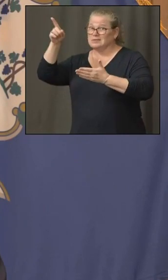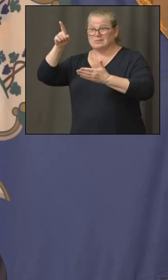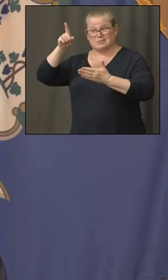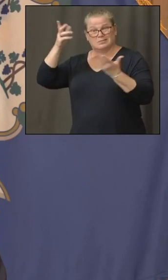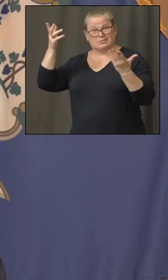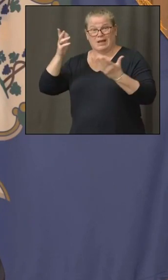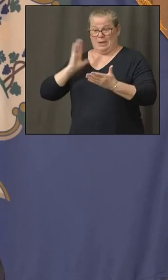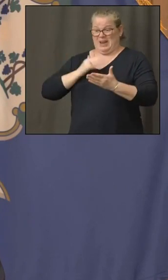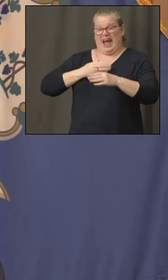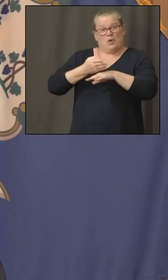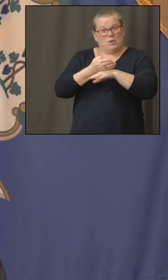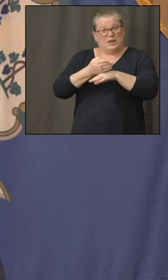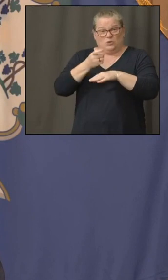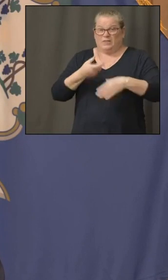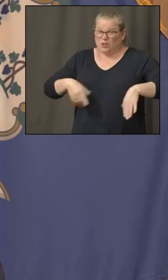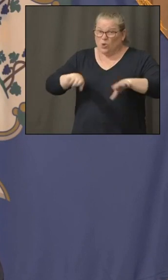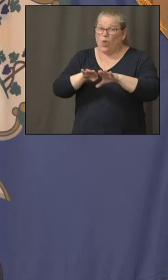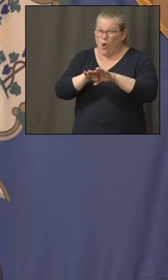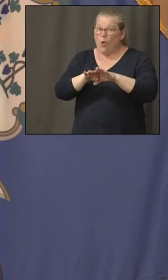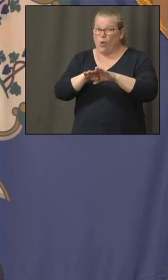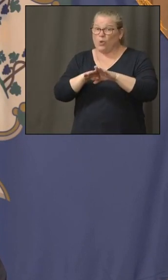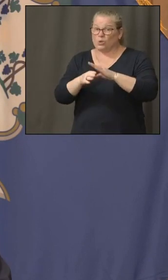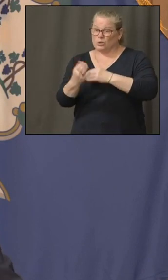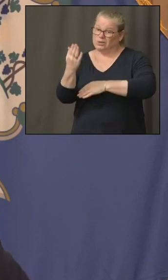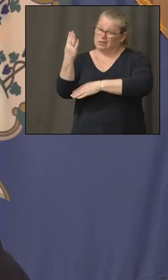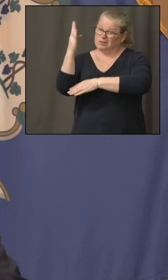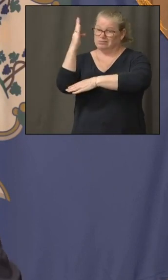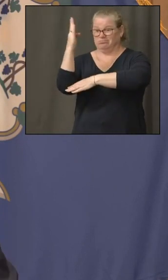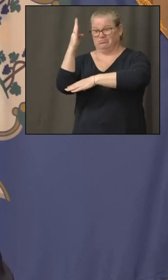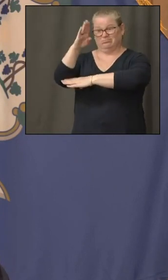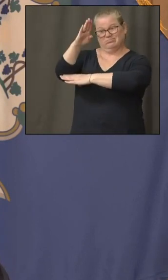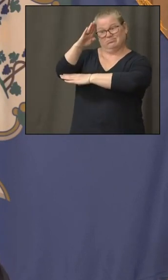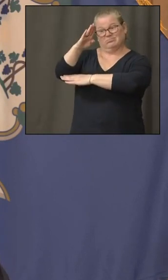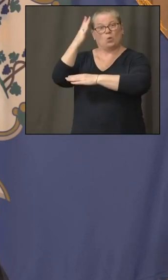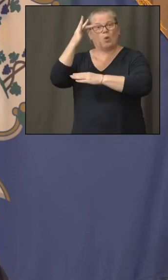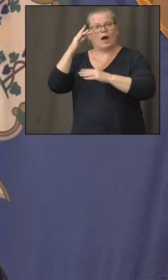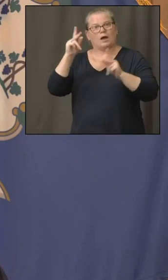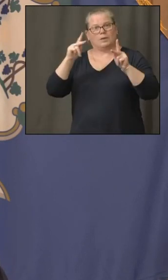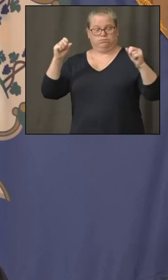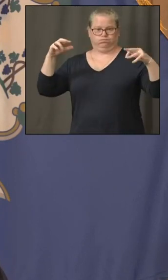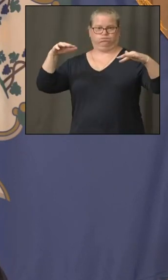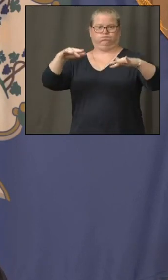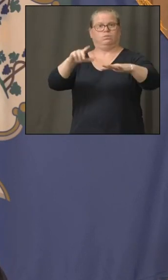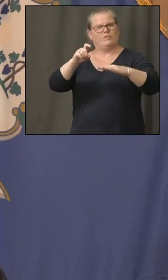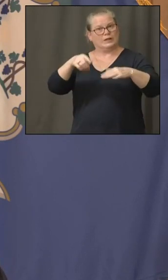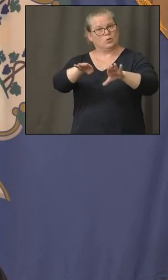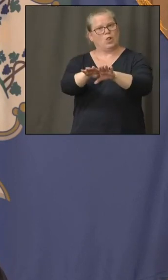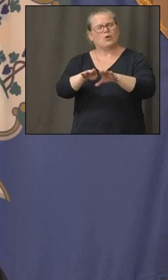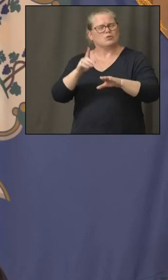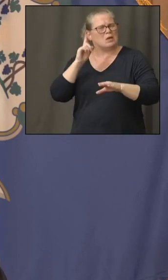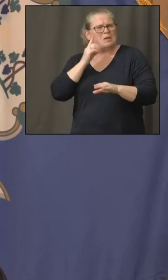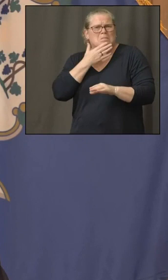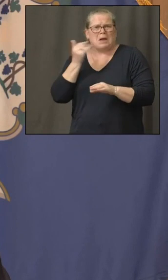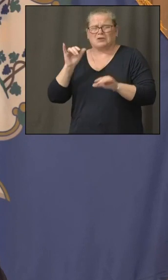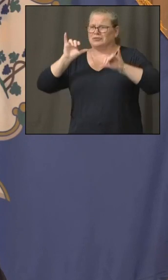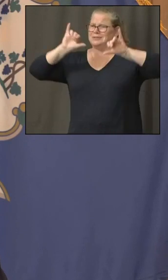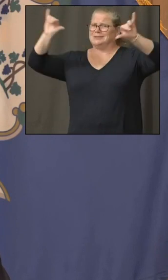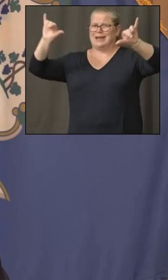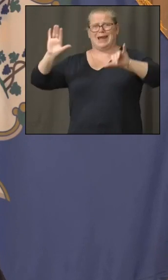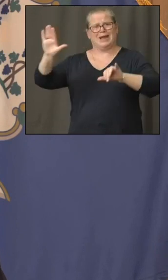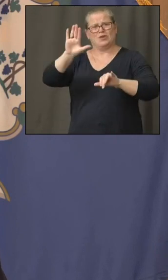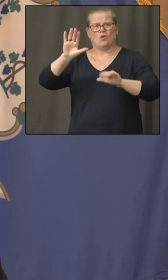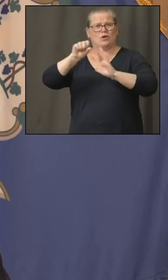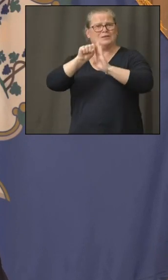close down our beaches in midday or soon thereafter just because of overcrowding. So I think it is better for everybody to stay closer to